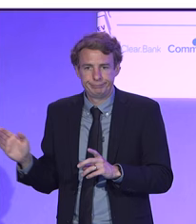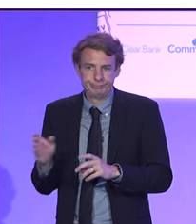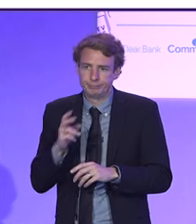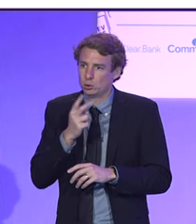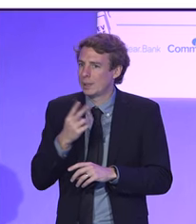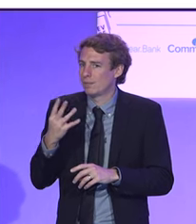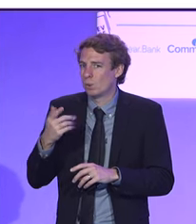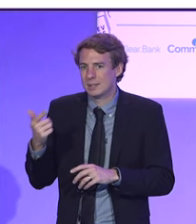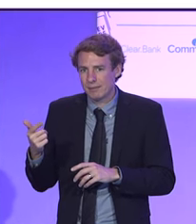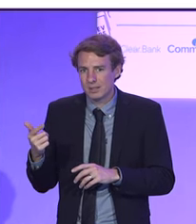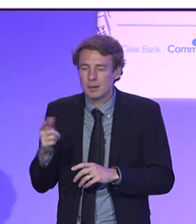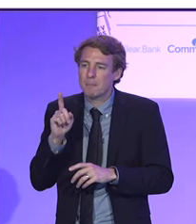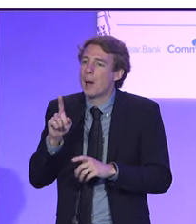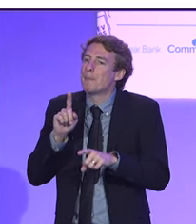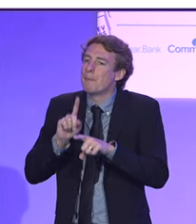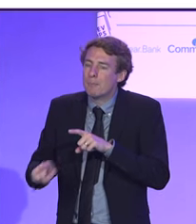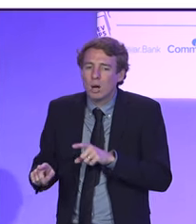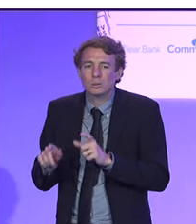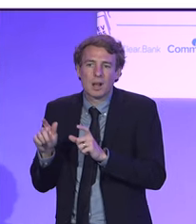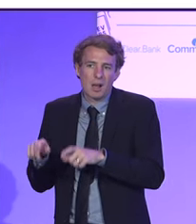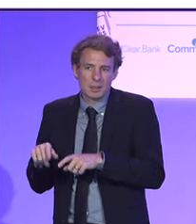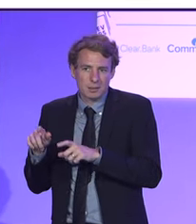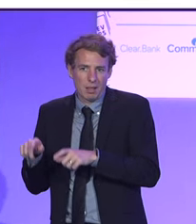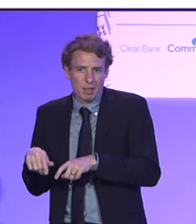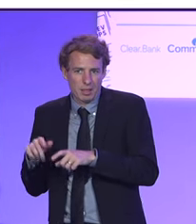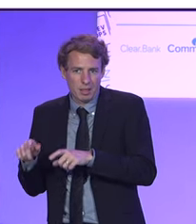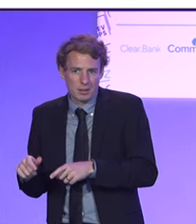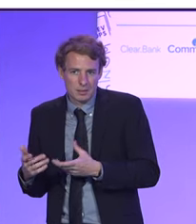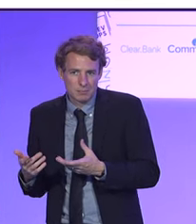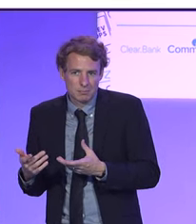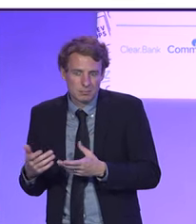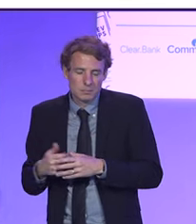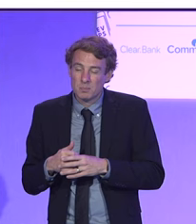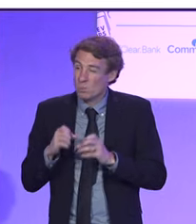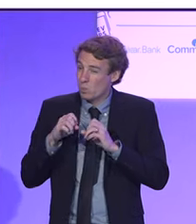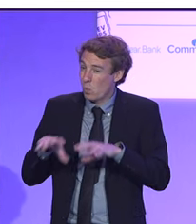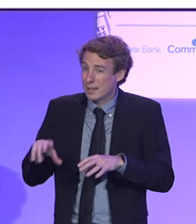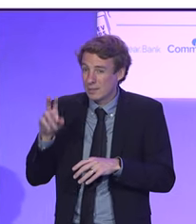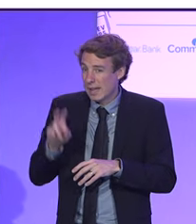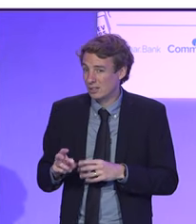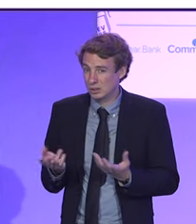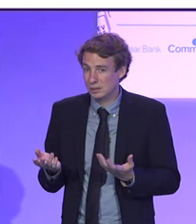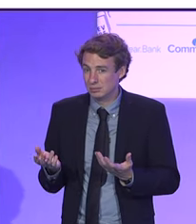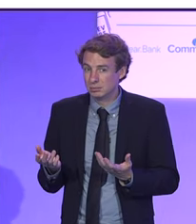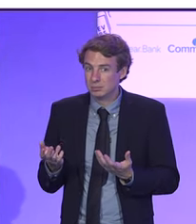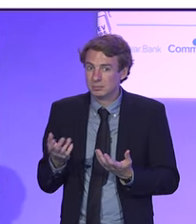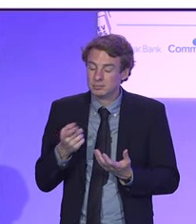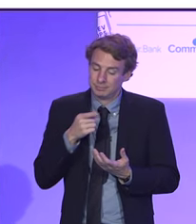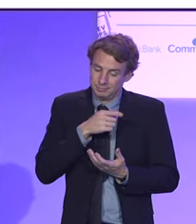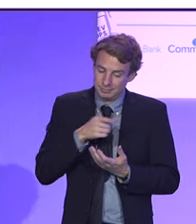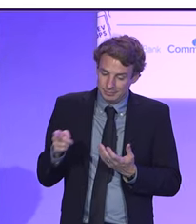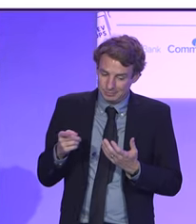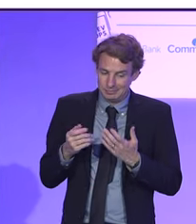being idle most of the time. So it's a waste of energy and basically and a waste of money, by the